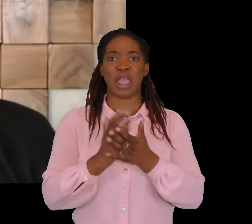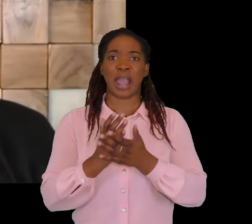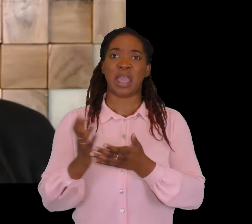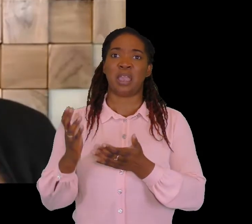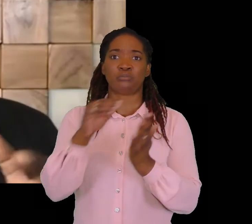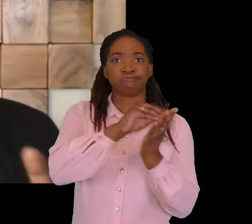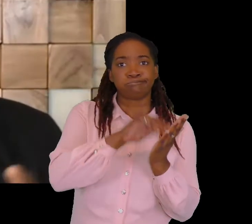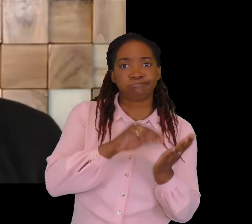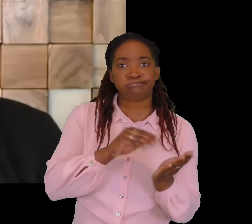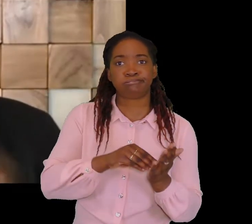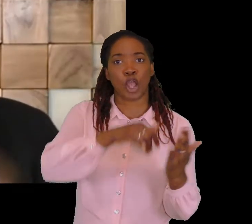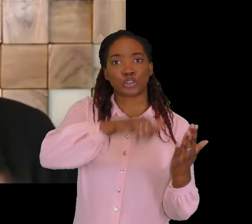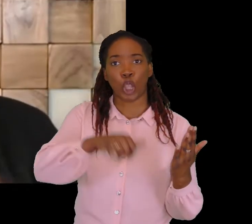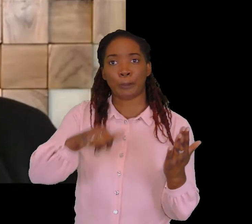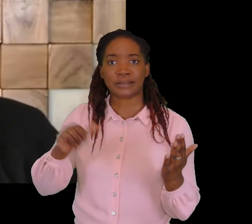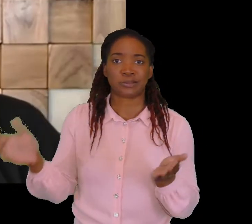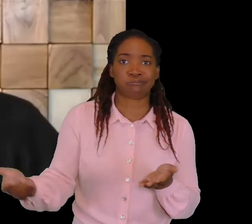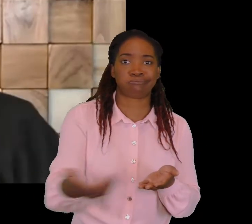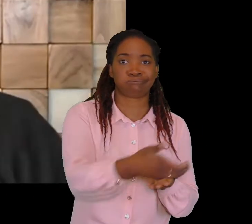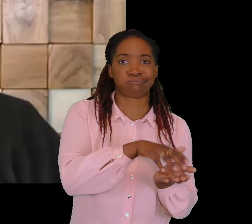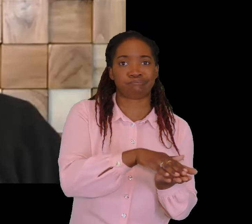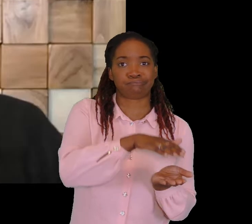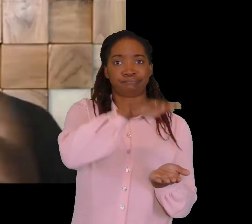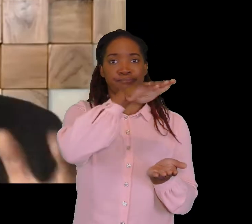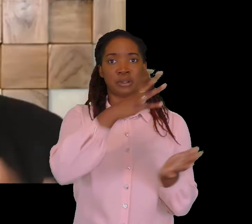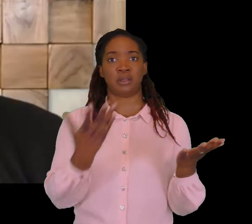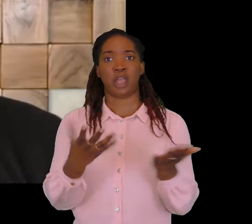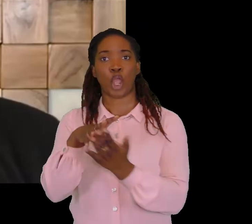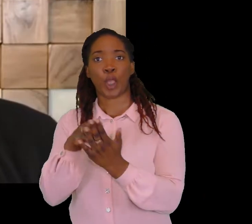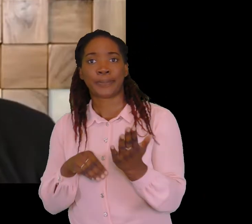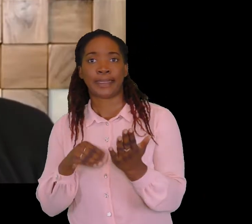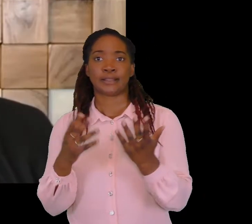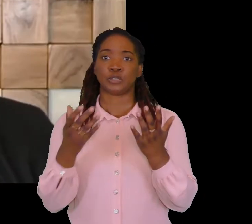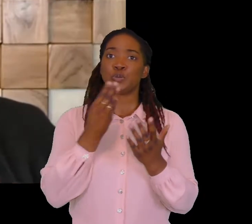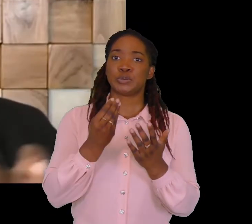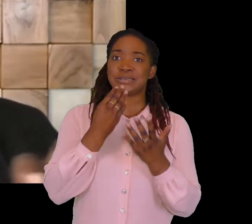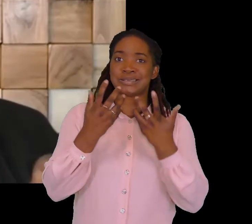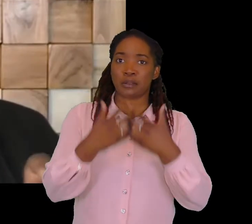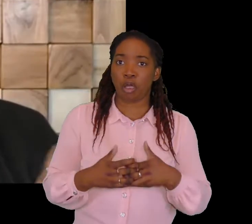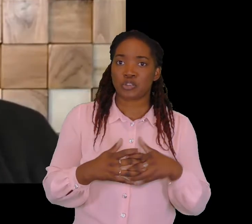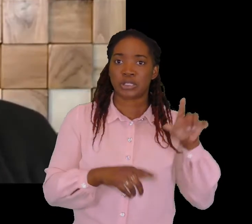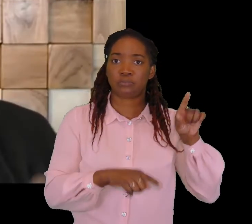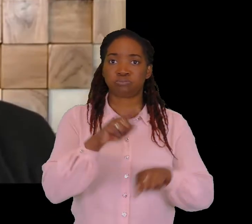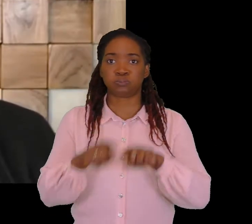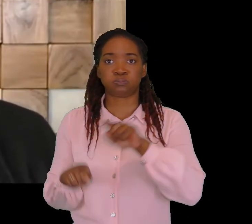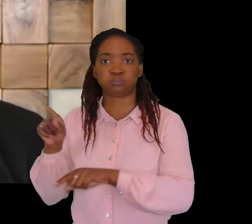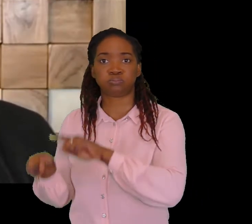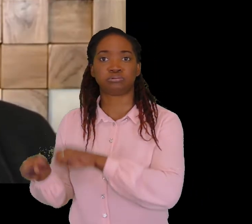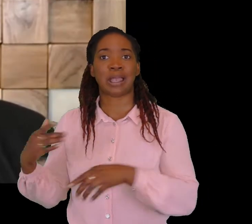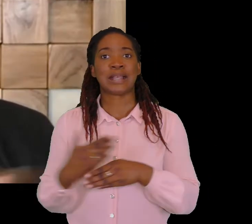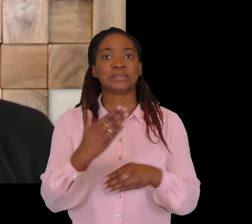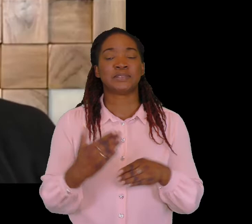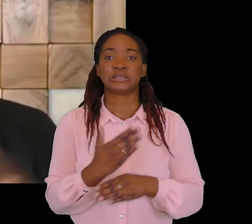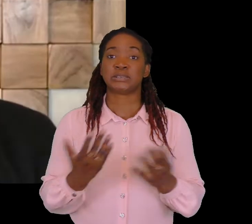It was about engaging with technologies of copying, etc. at the time. It was a range of activities, not